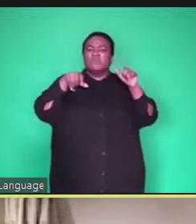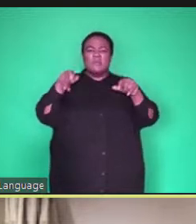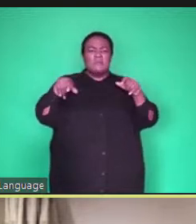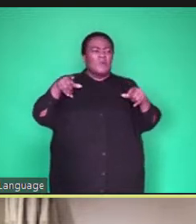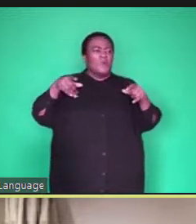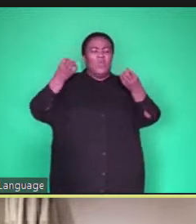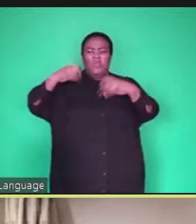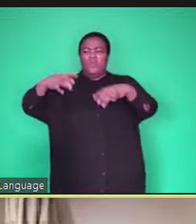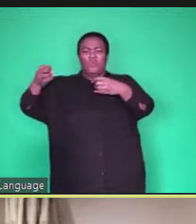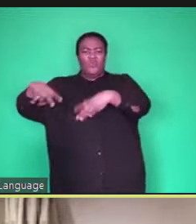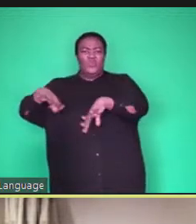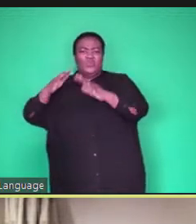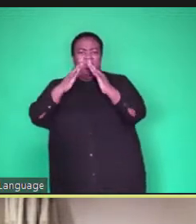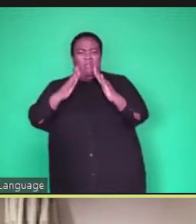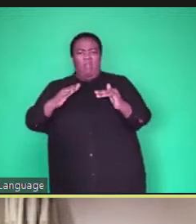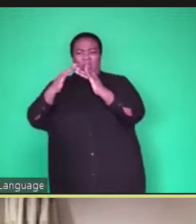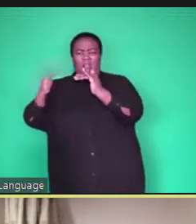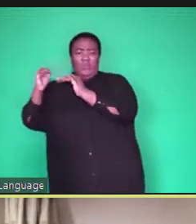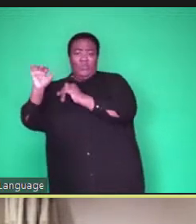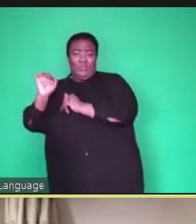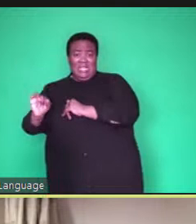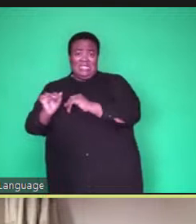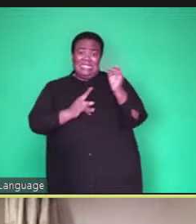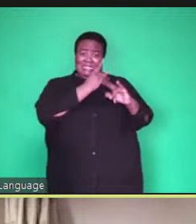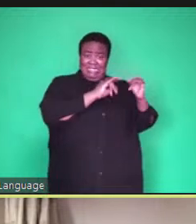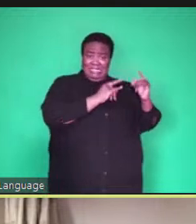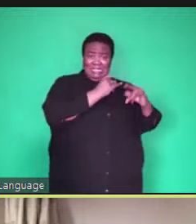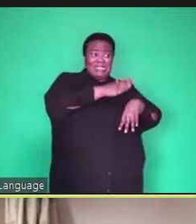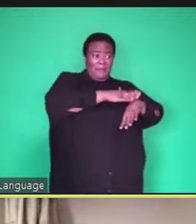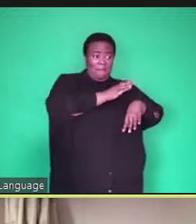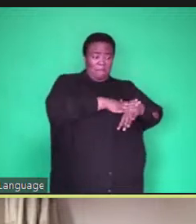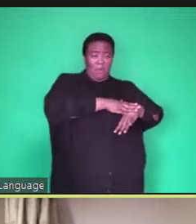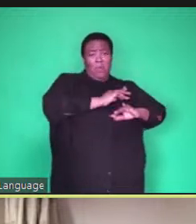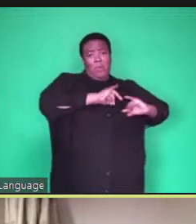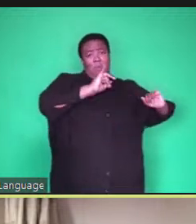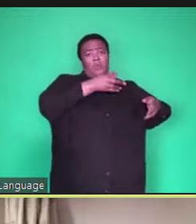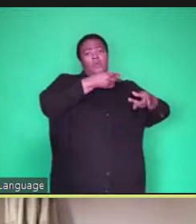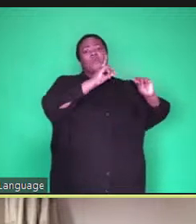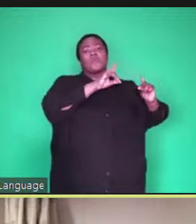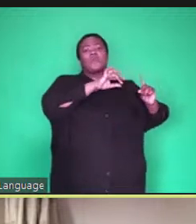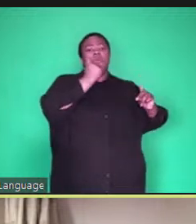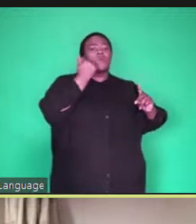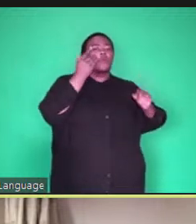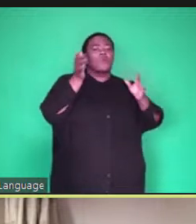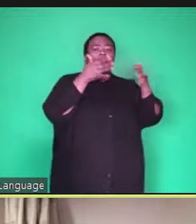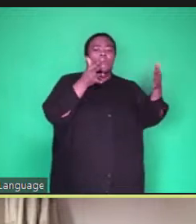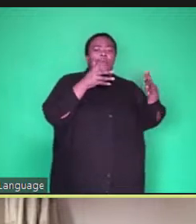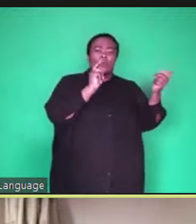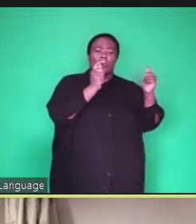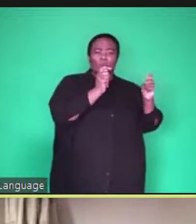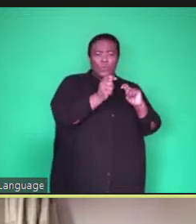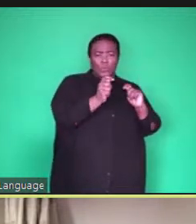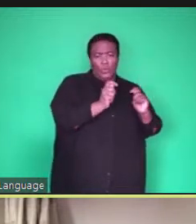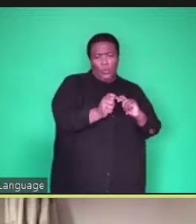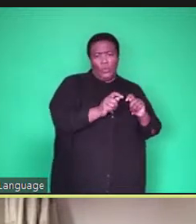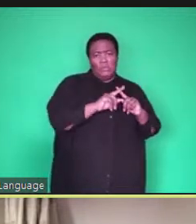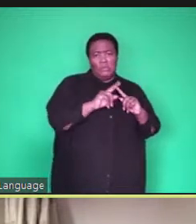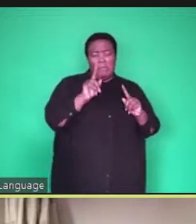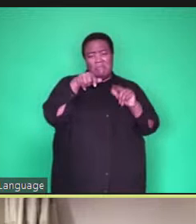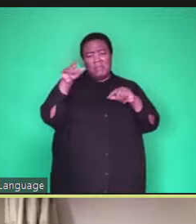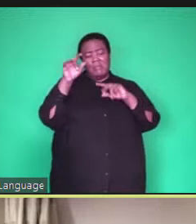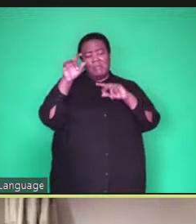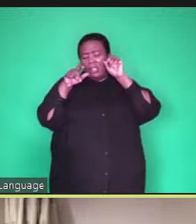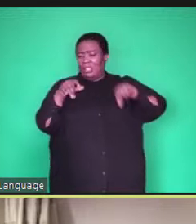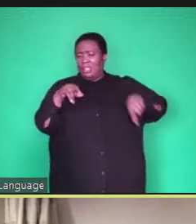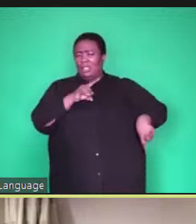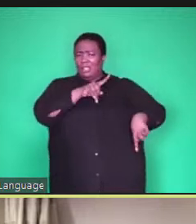that are more vulnerable to climate change impacts could see out-migration, which is another aspect that's often overlooked. In